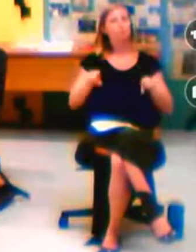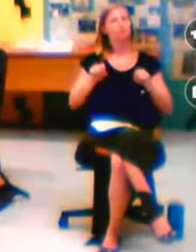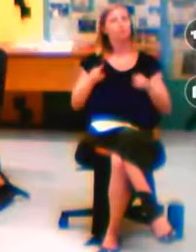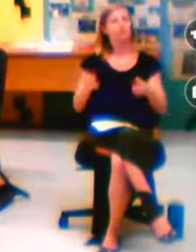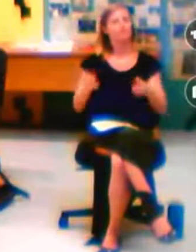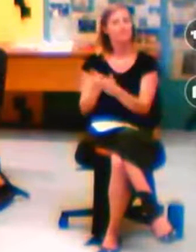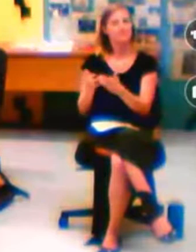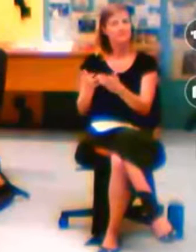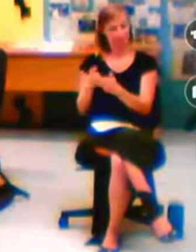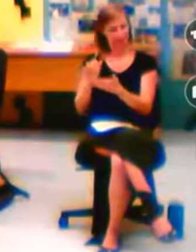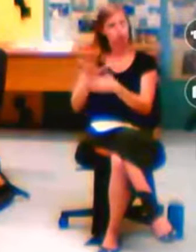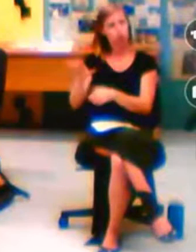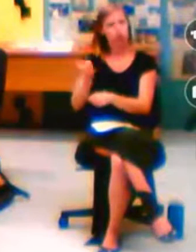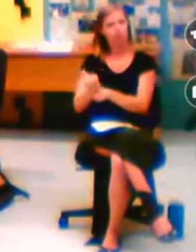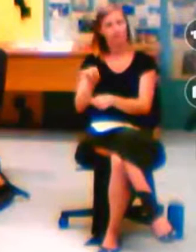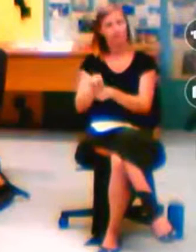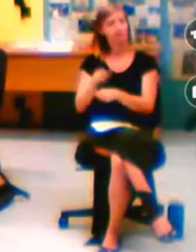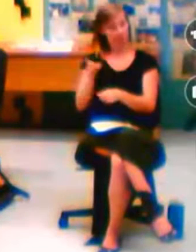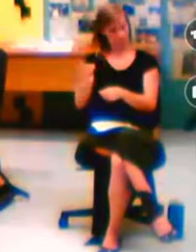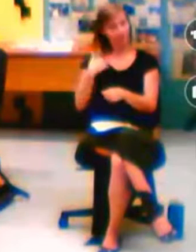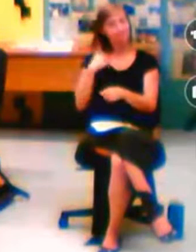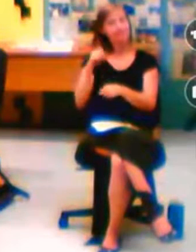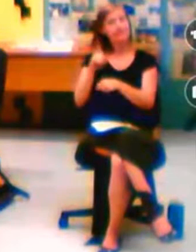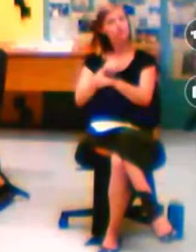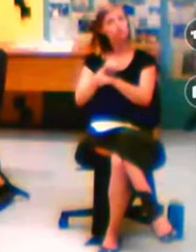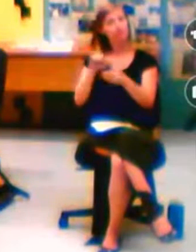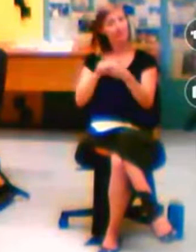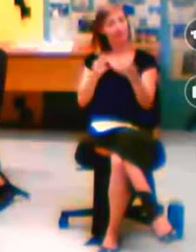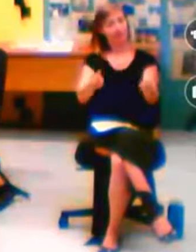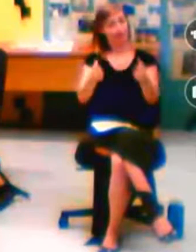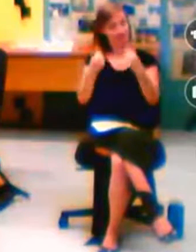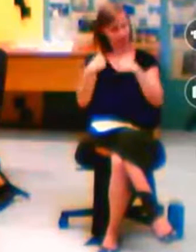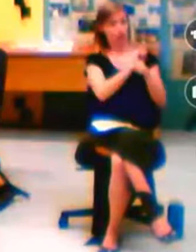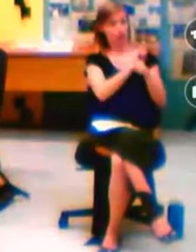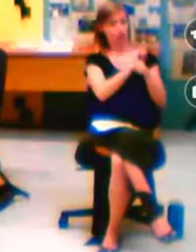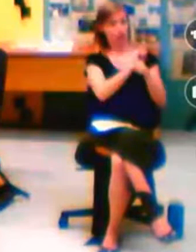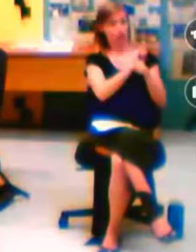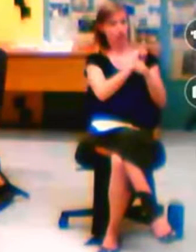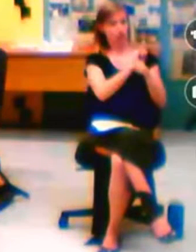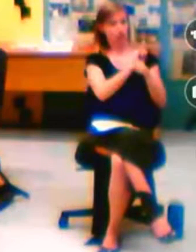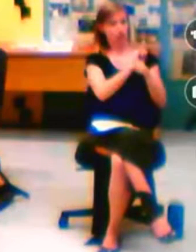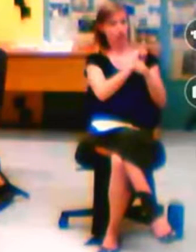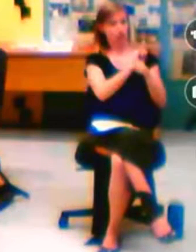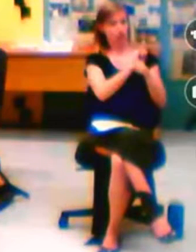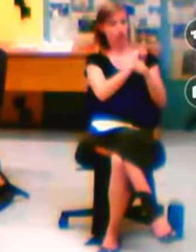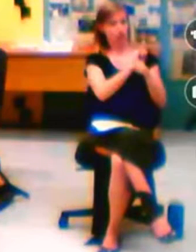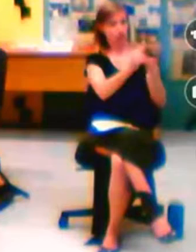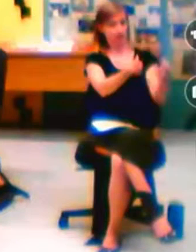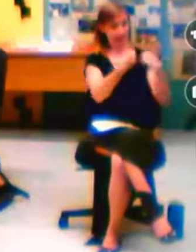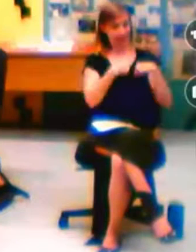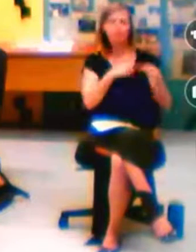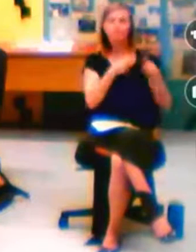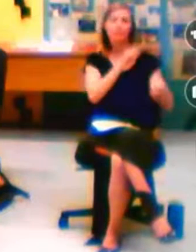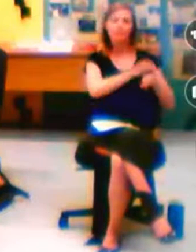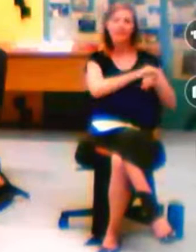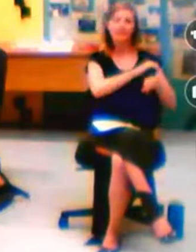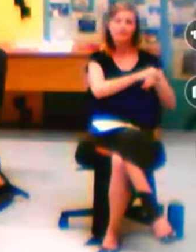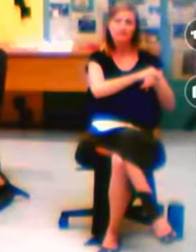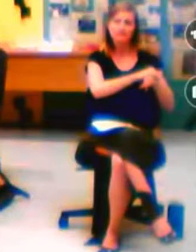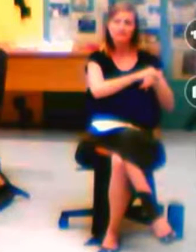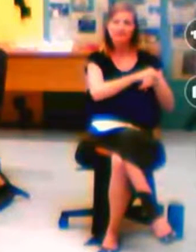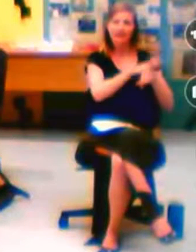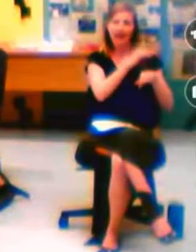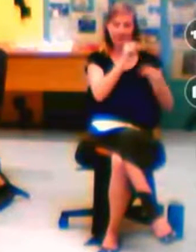and on. Example, I have a friend of mine works at a hospital here. She does wheelchair fitting. She had an intern come in from